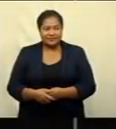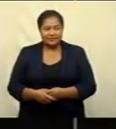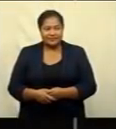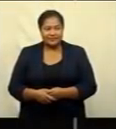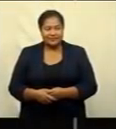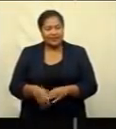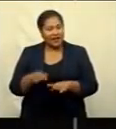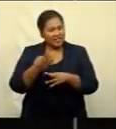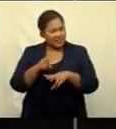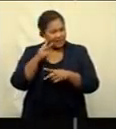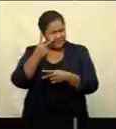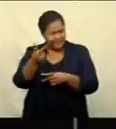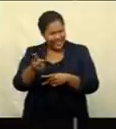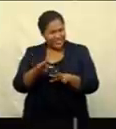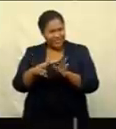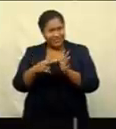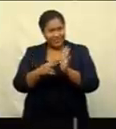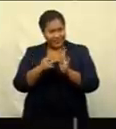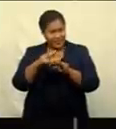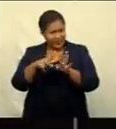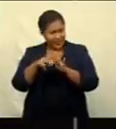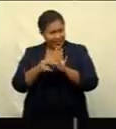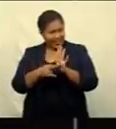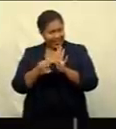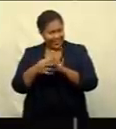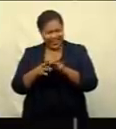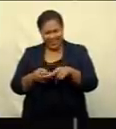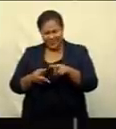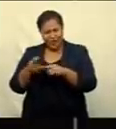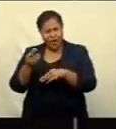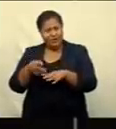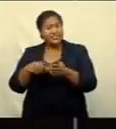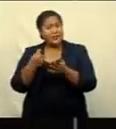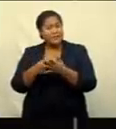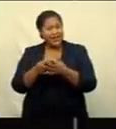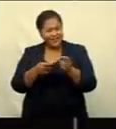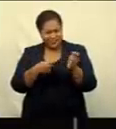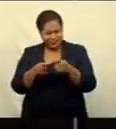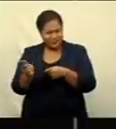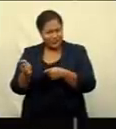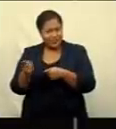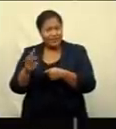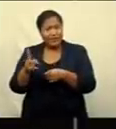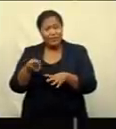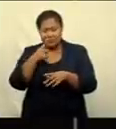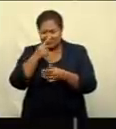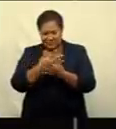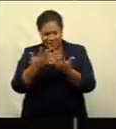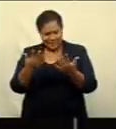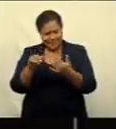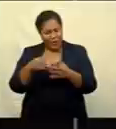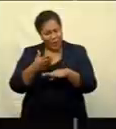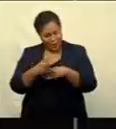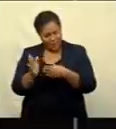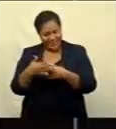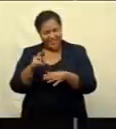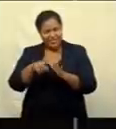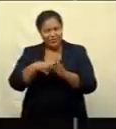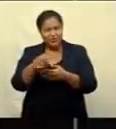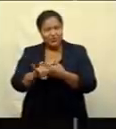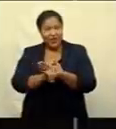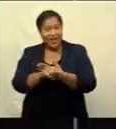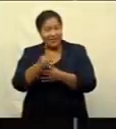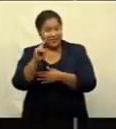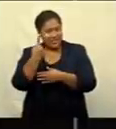Vision Fintech has launched MoneyGram money transfer services to the public from July 1st. The company had incorporated a